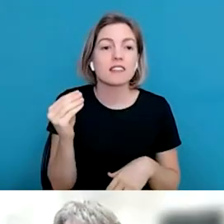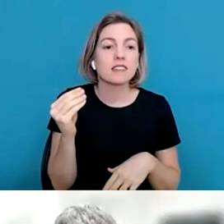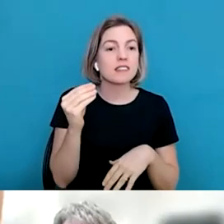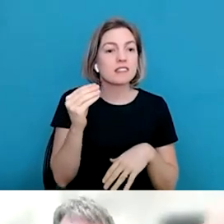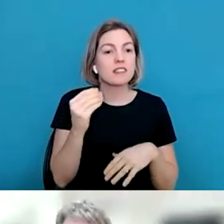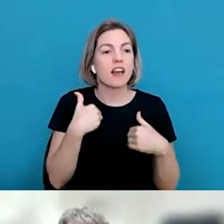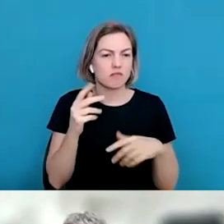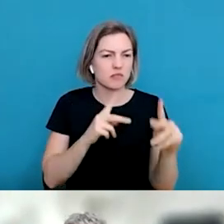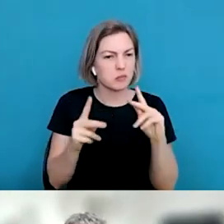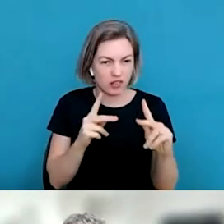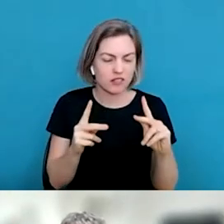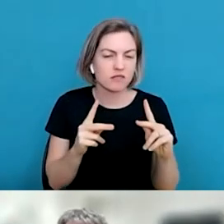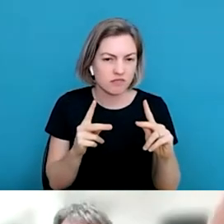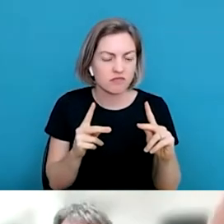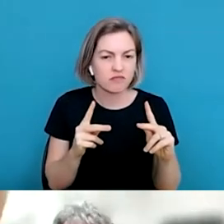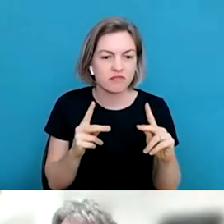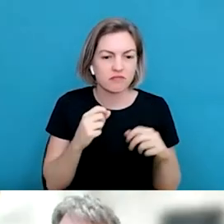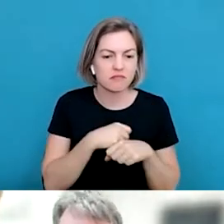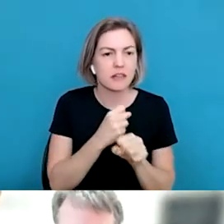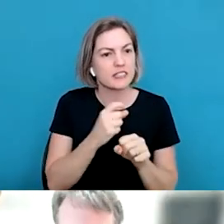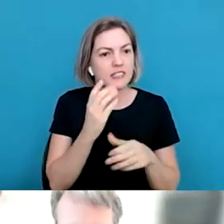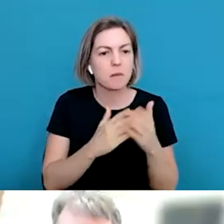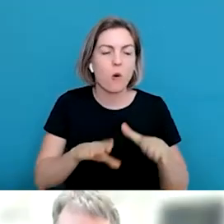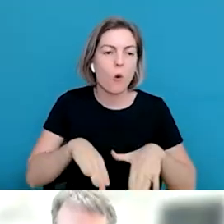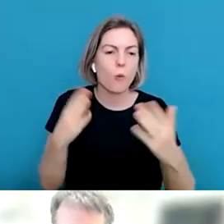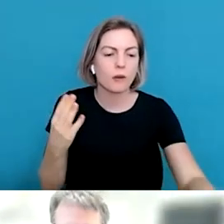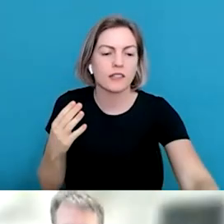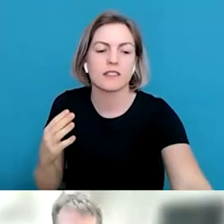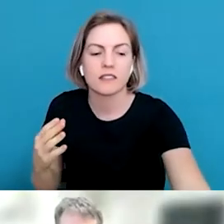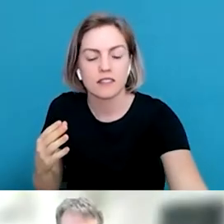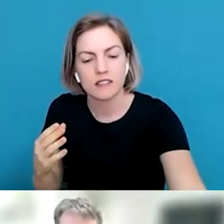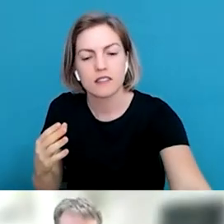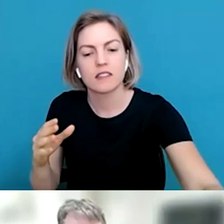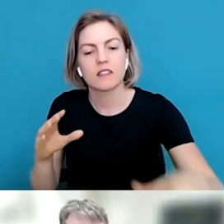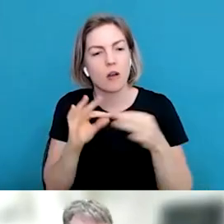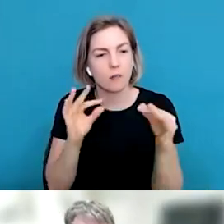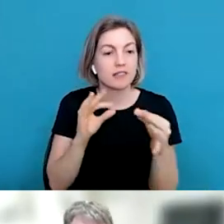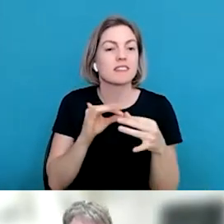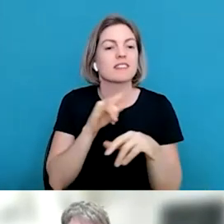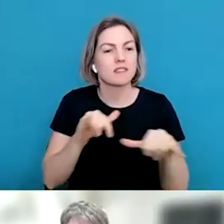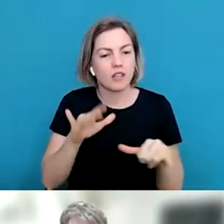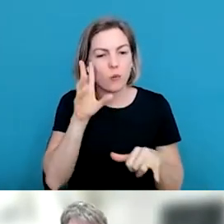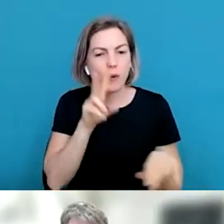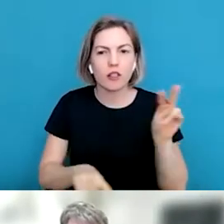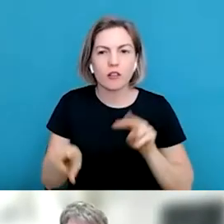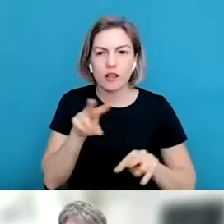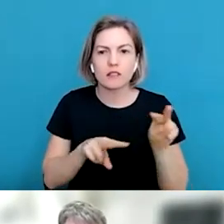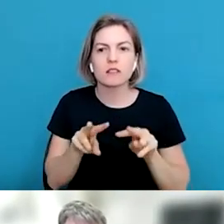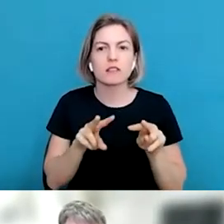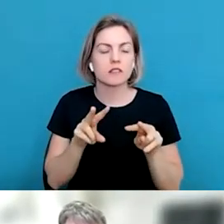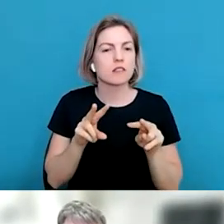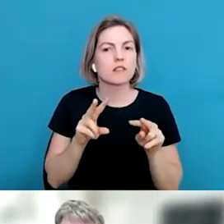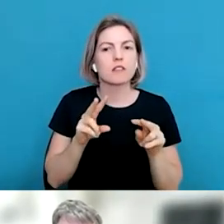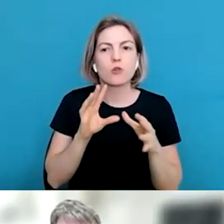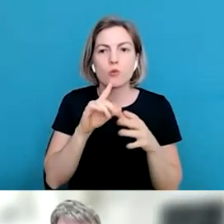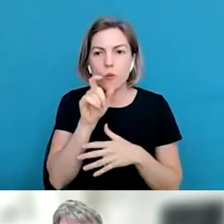have people make some opening comments. And at the same time, we're going to be looking at questions in the